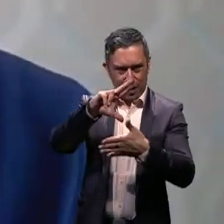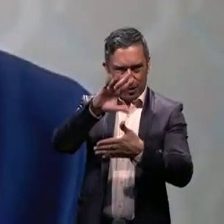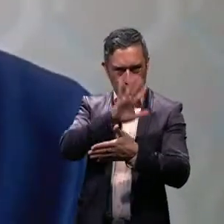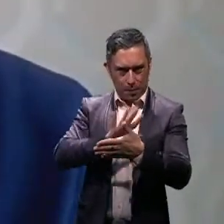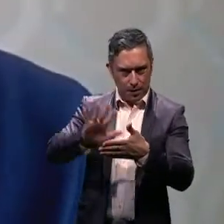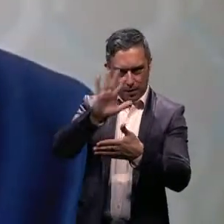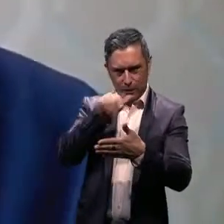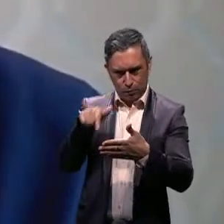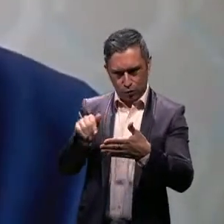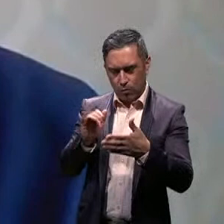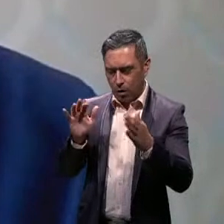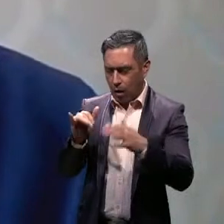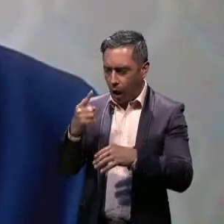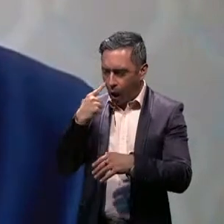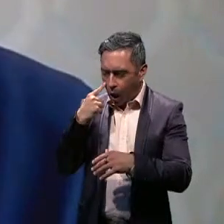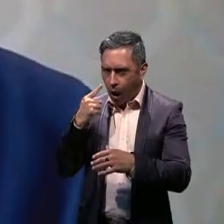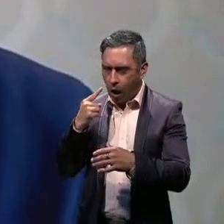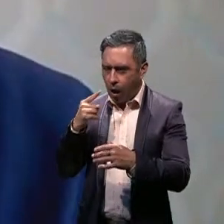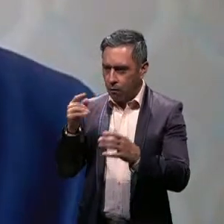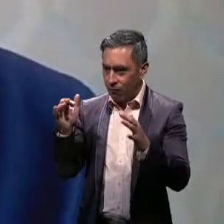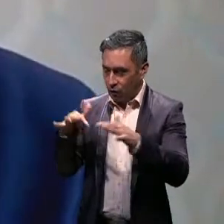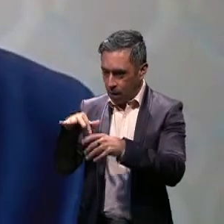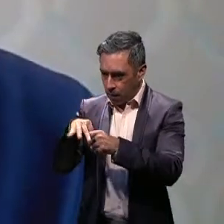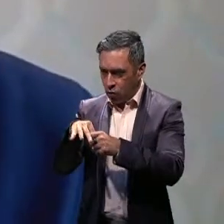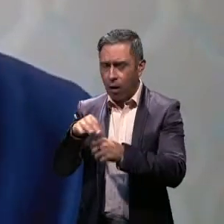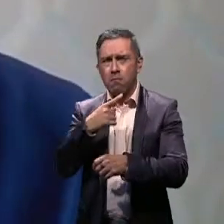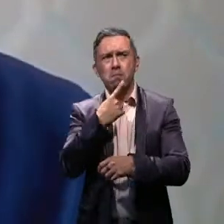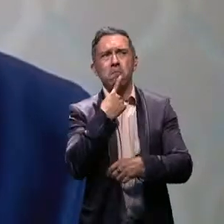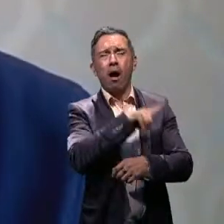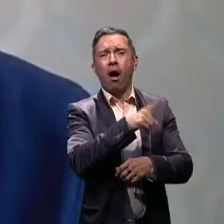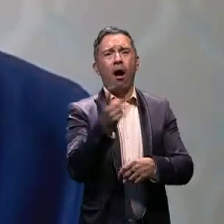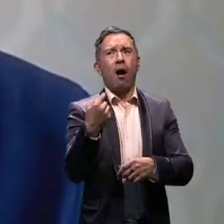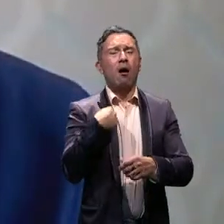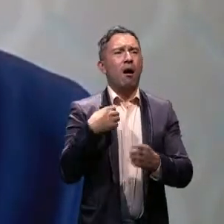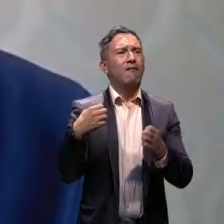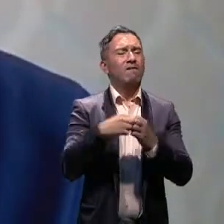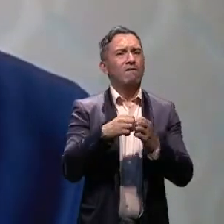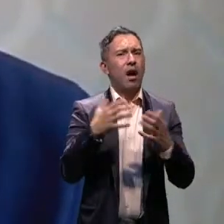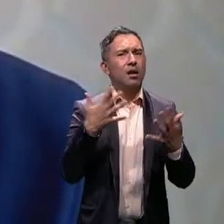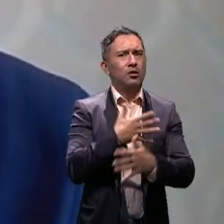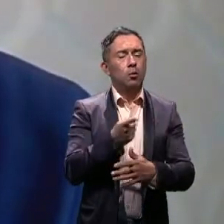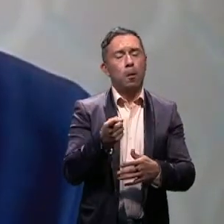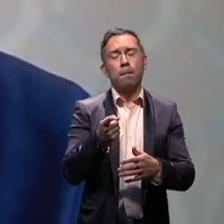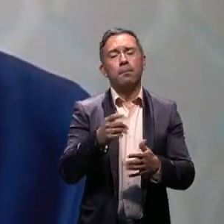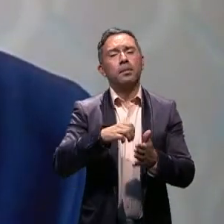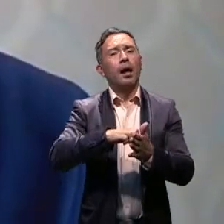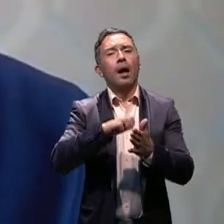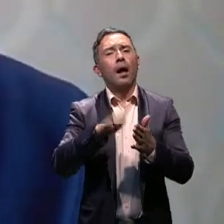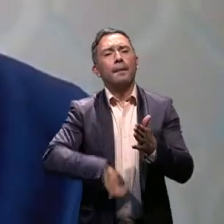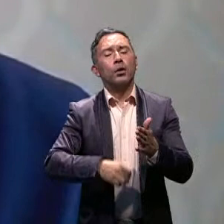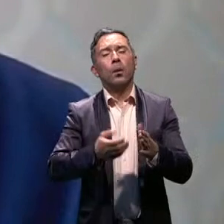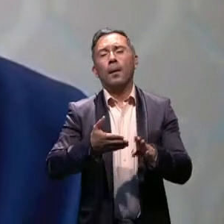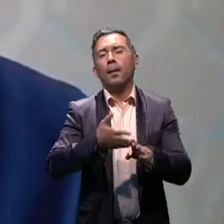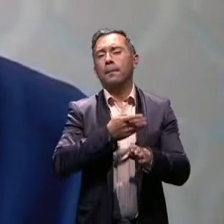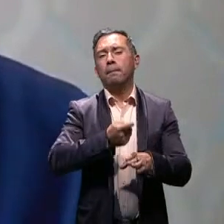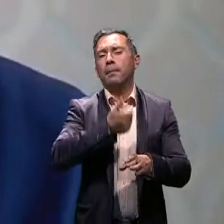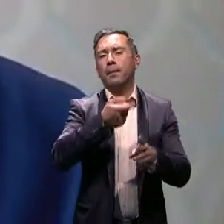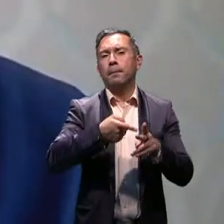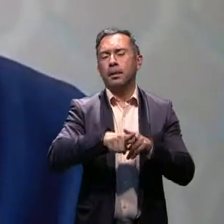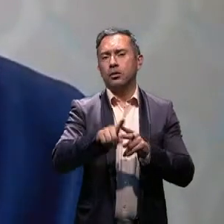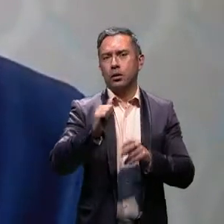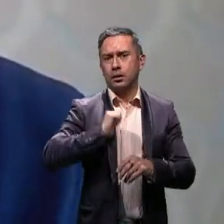always included in the region. And of course that we can find lots of examples since the